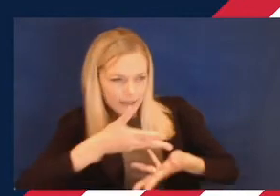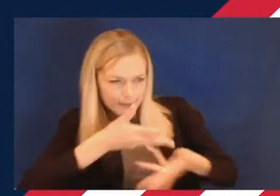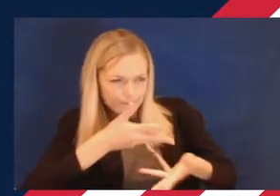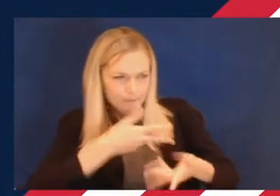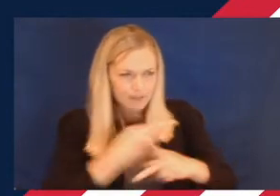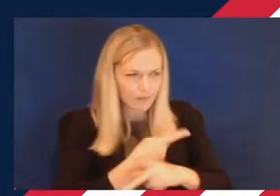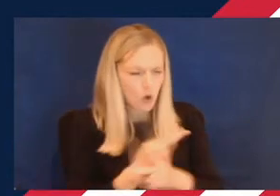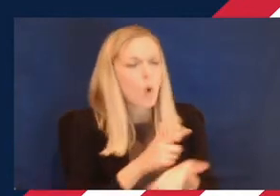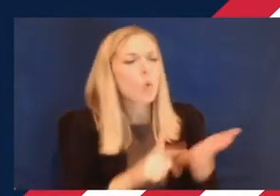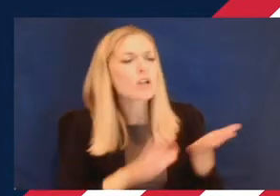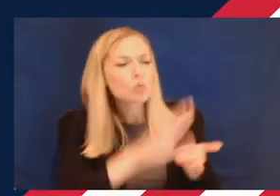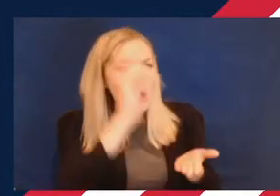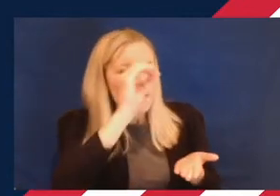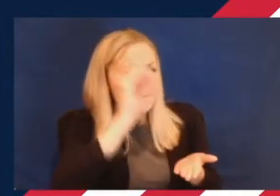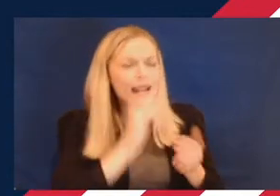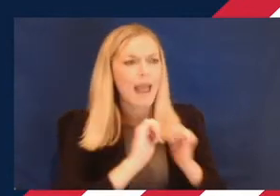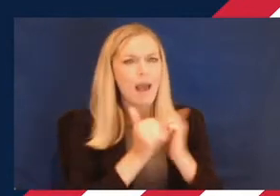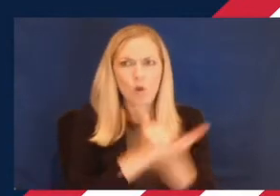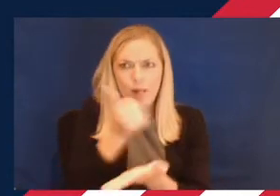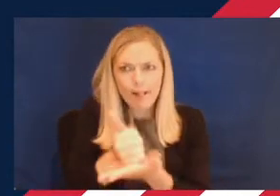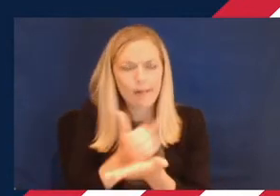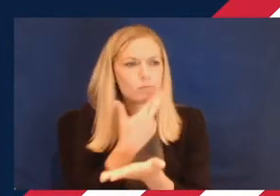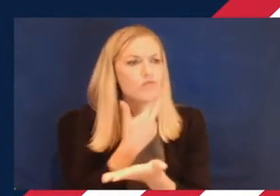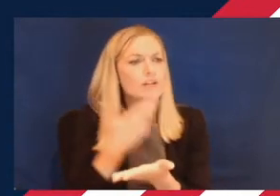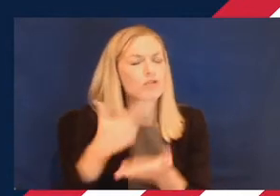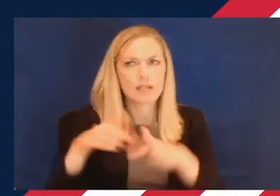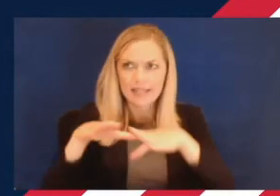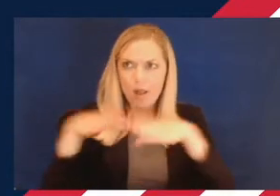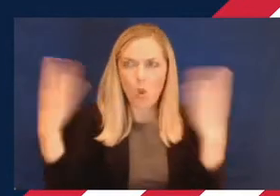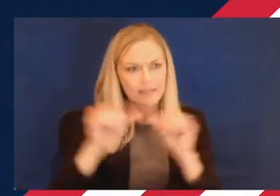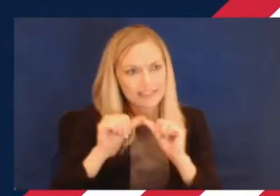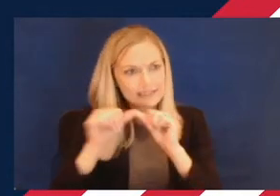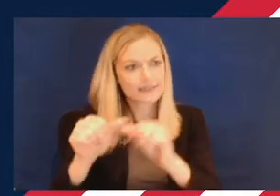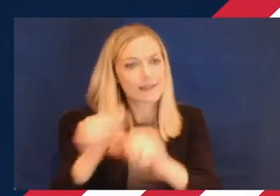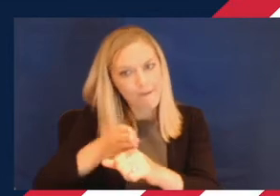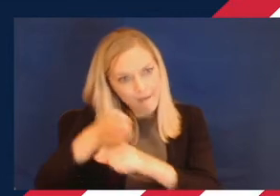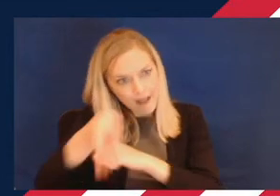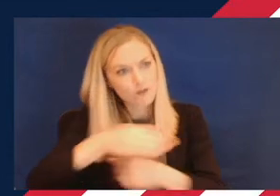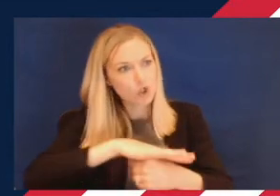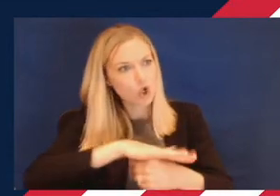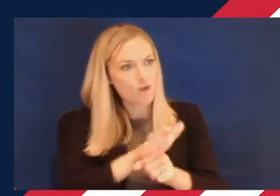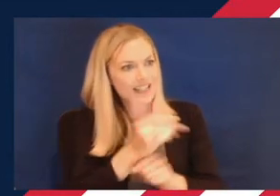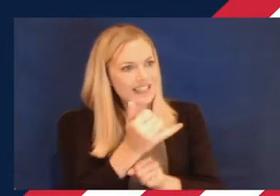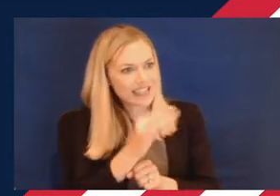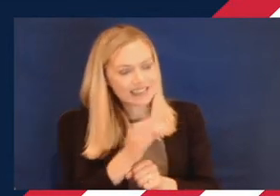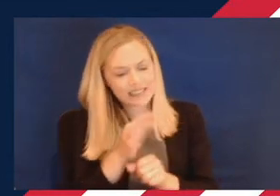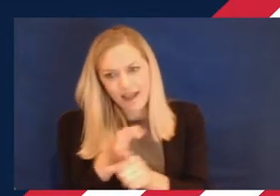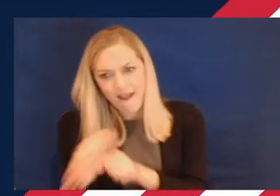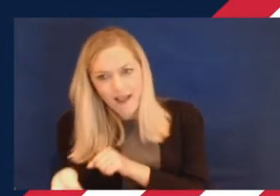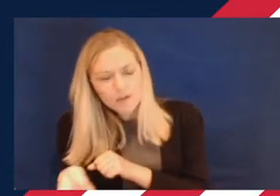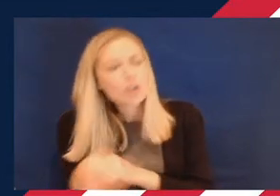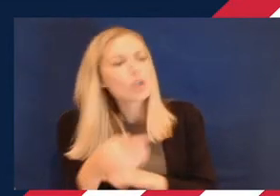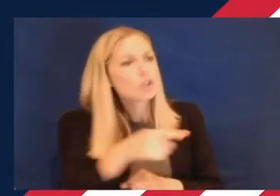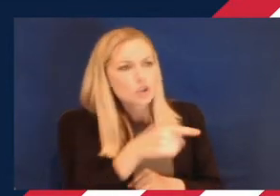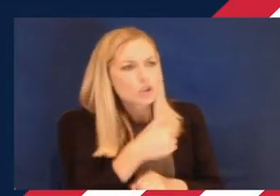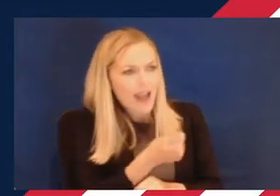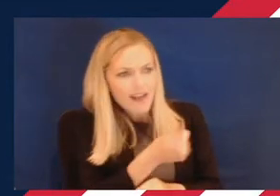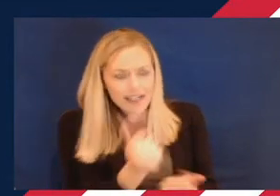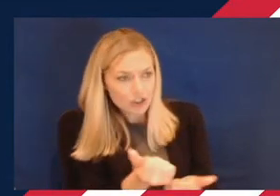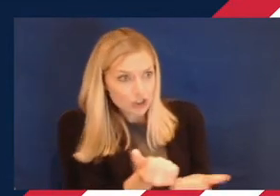restaurants open post COVID-19. Do you have any suggestions? Because we're here to listen. I